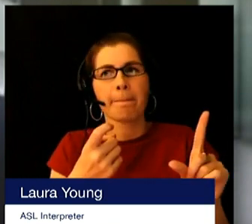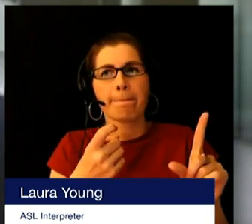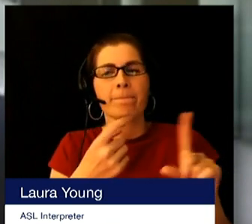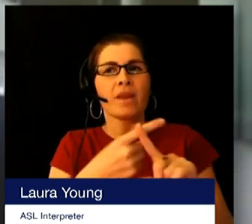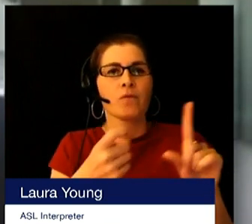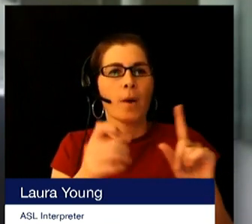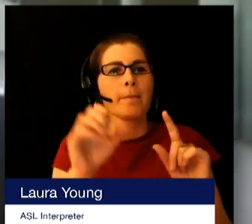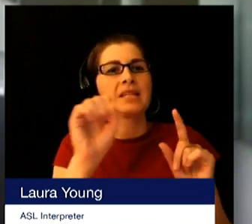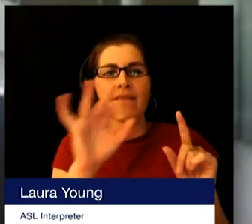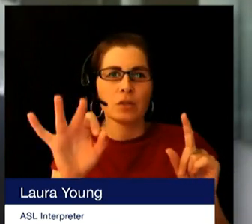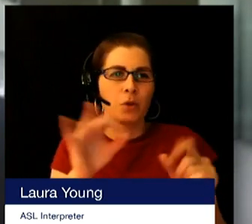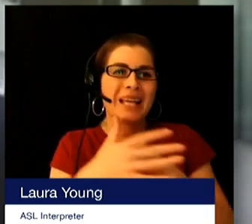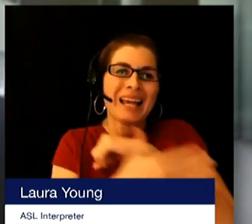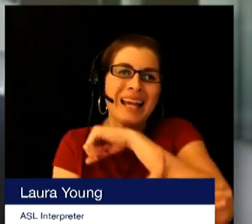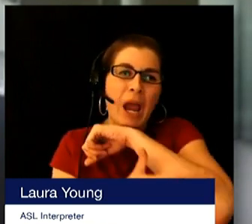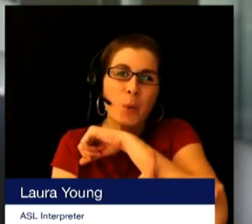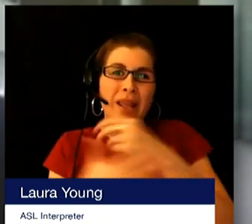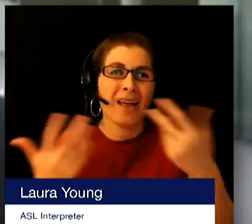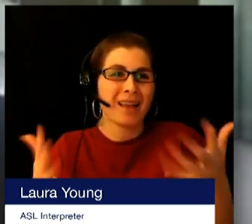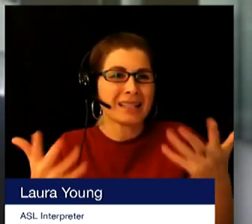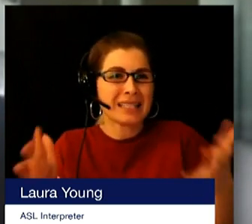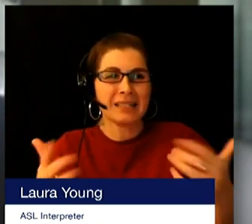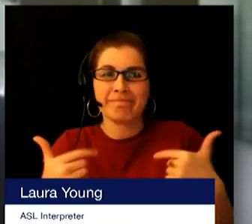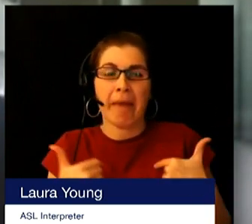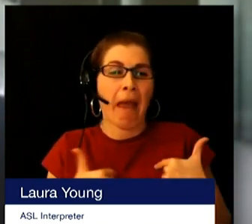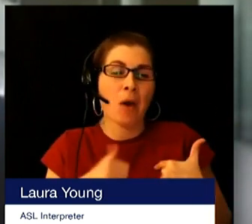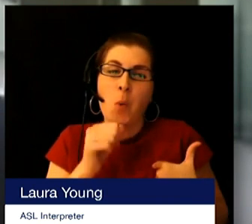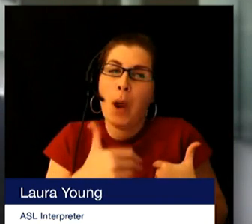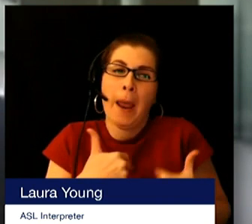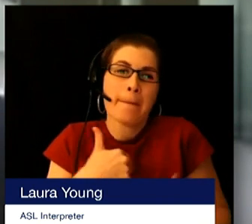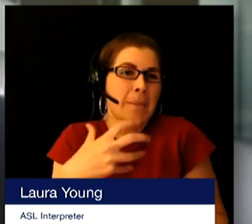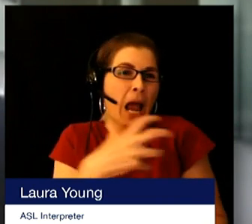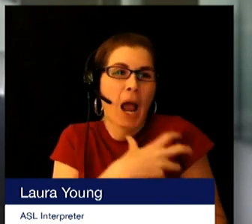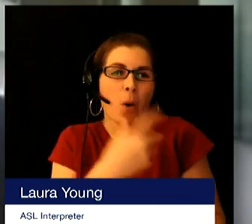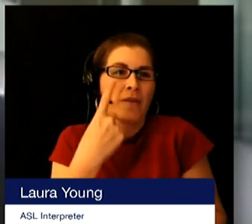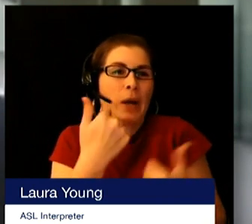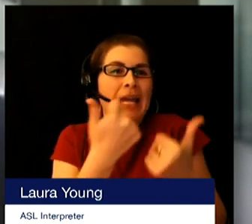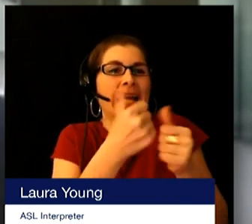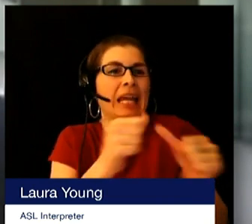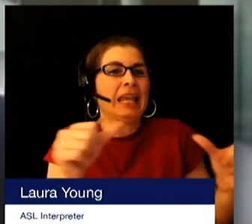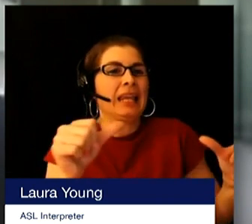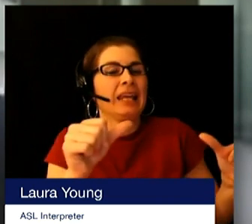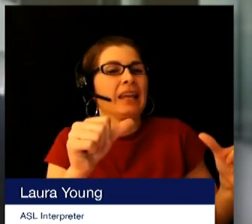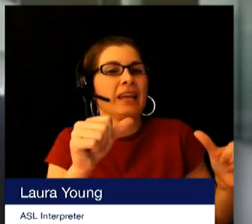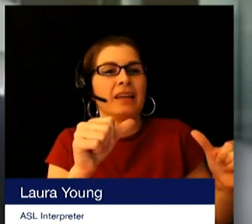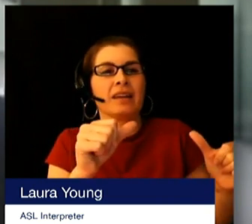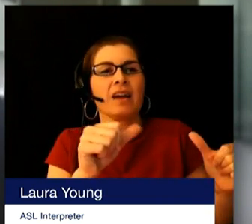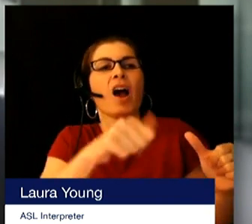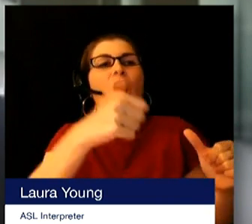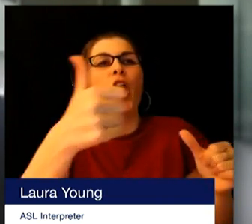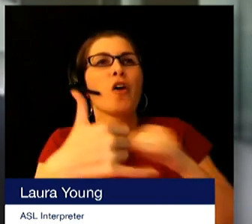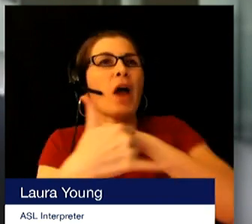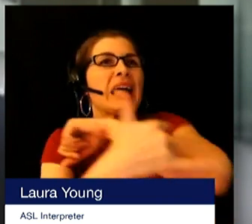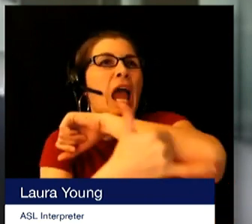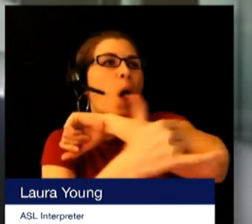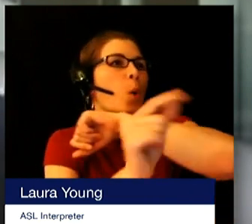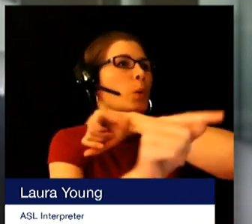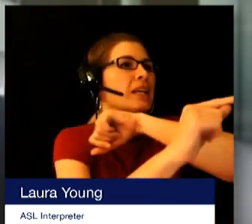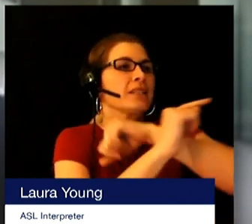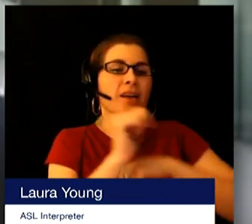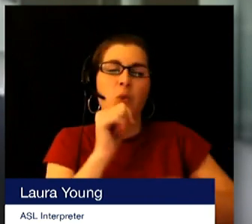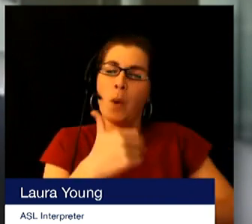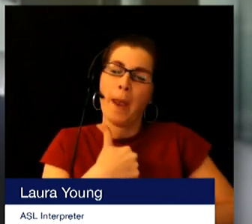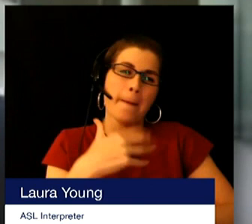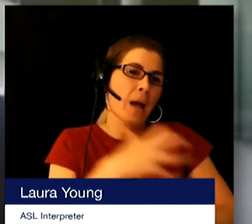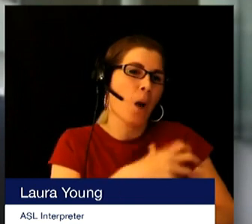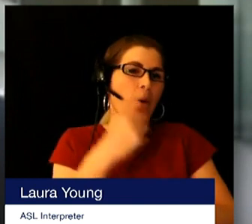from San Francisco County. I do not have the power to do anything with regard to inmates from other counties, and I don't have the power to